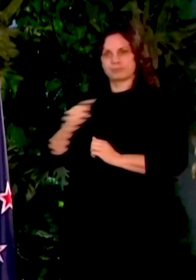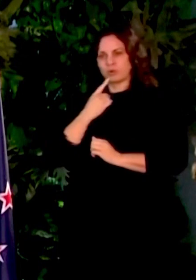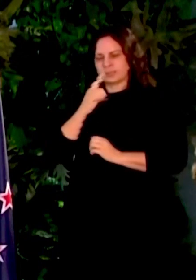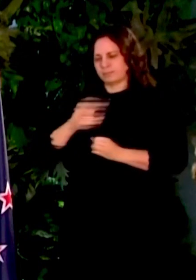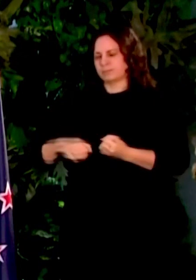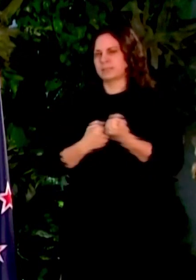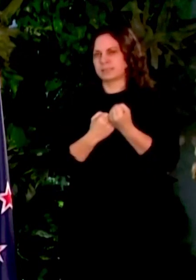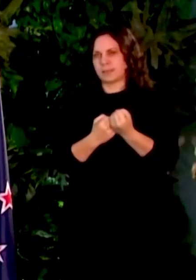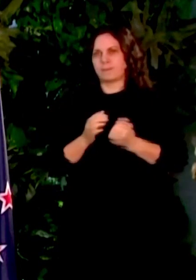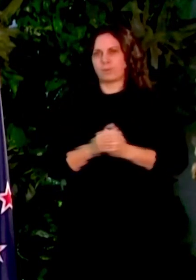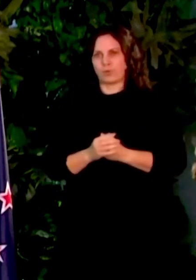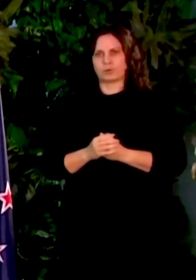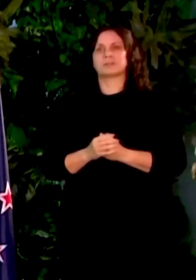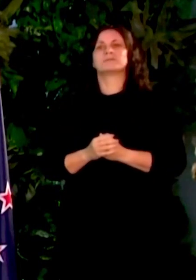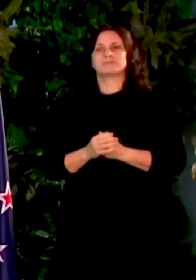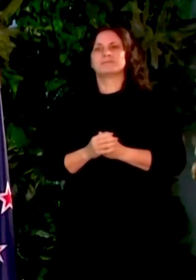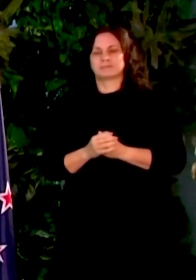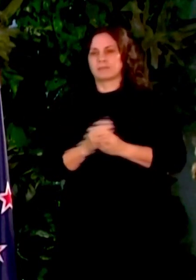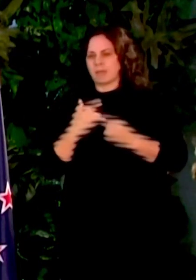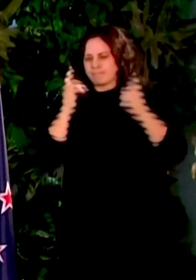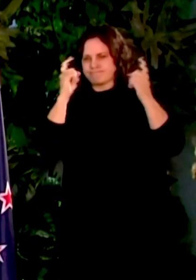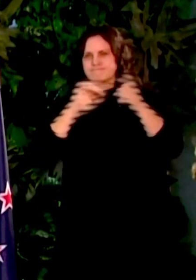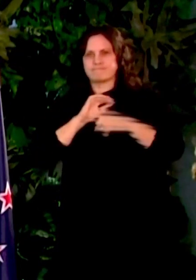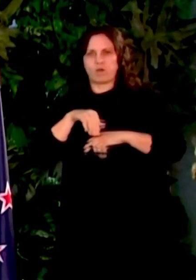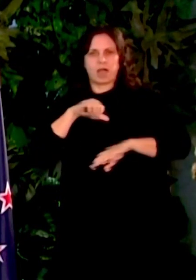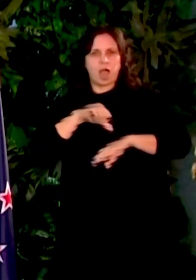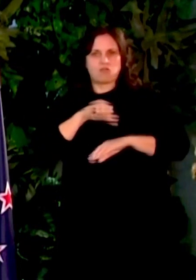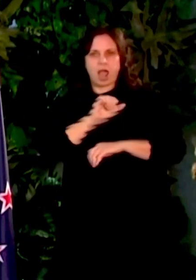also worry about the situation in Iran right now,